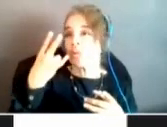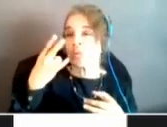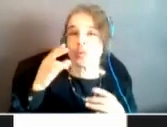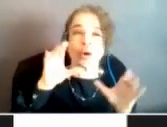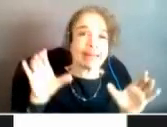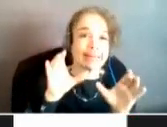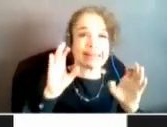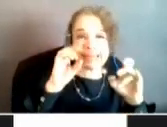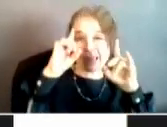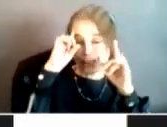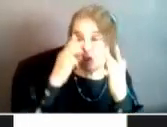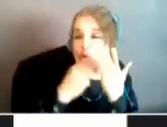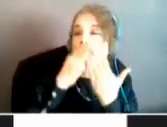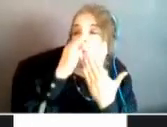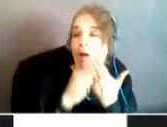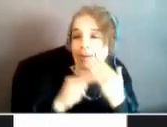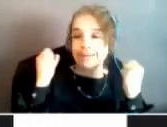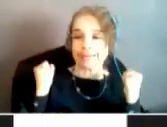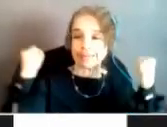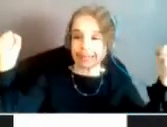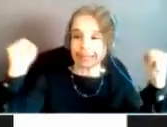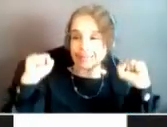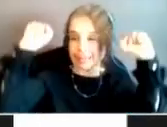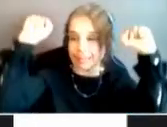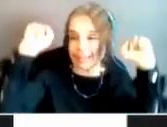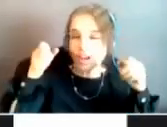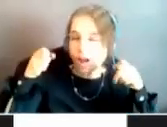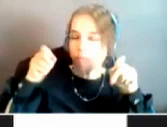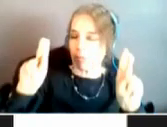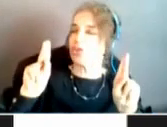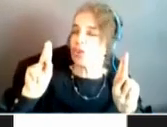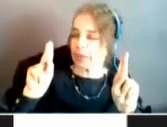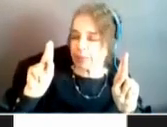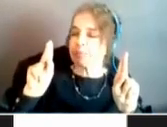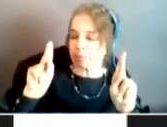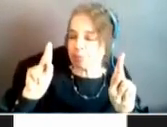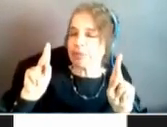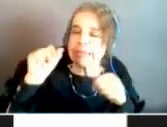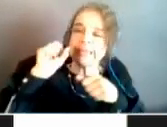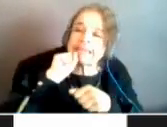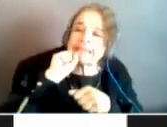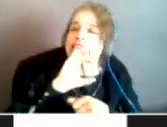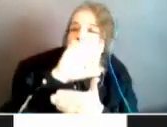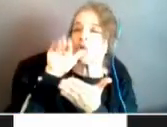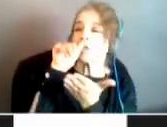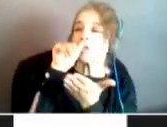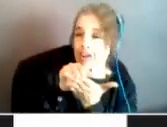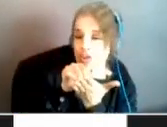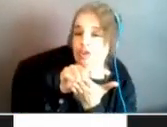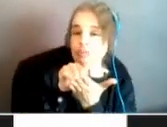and educational programs and exercise opportunities at senior centers.